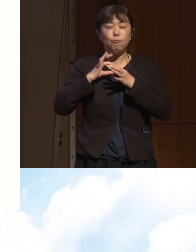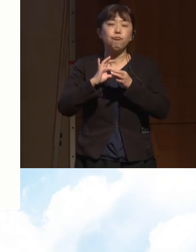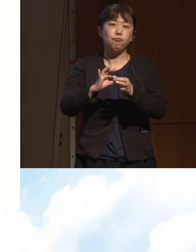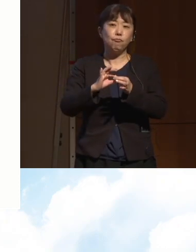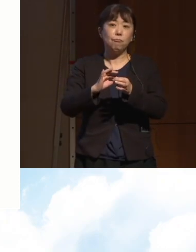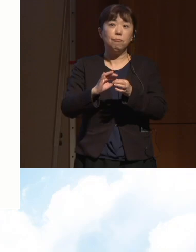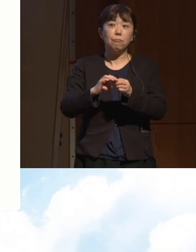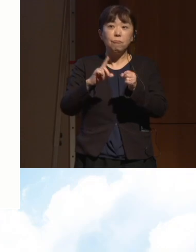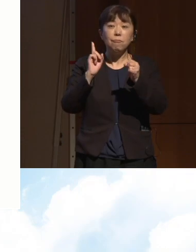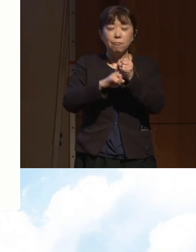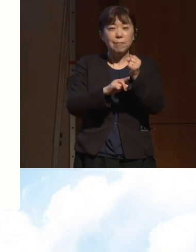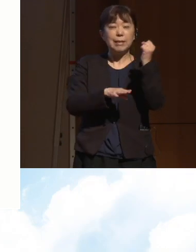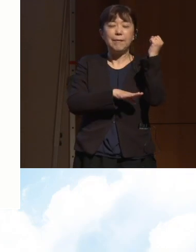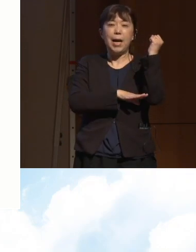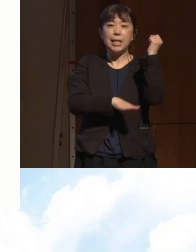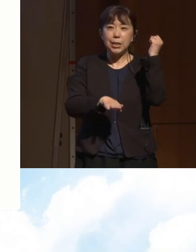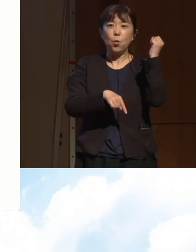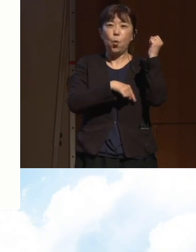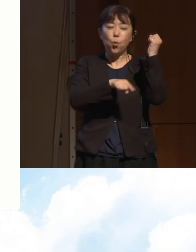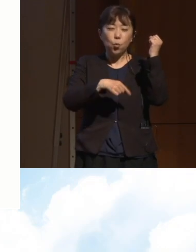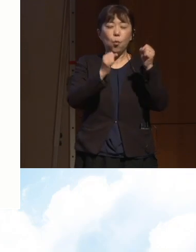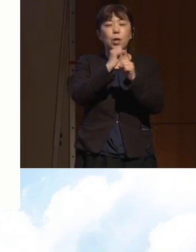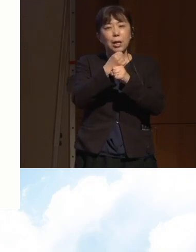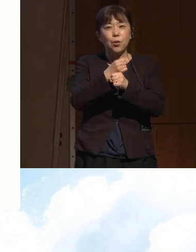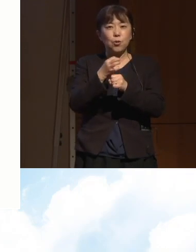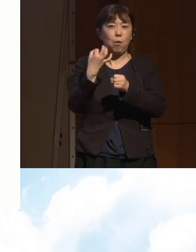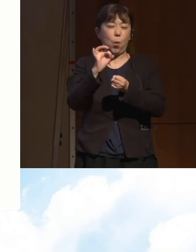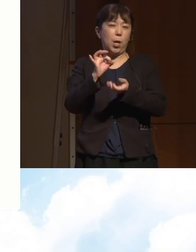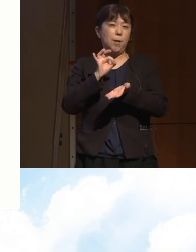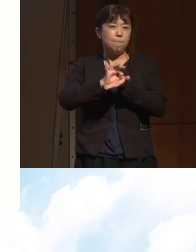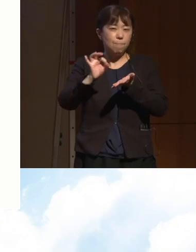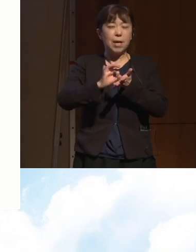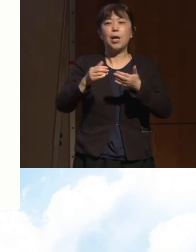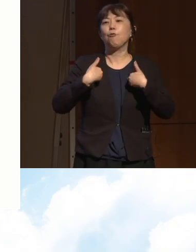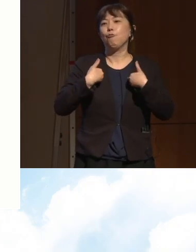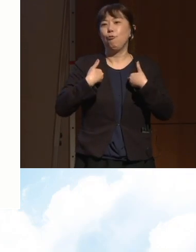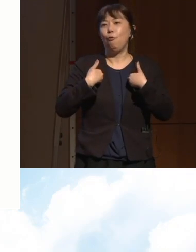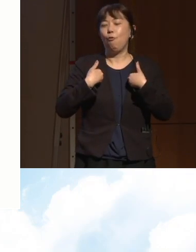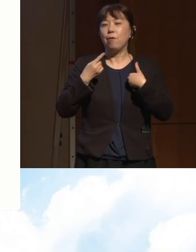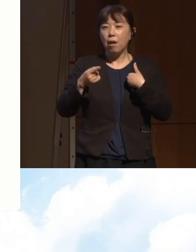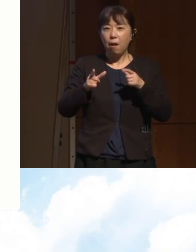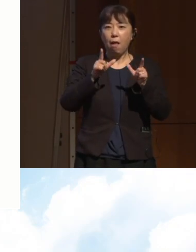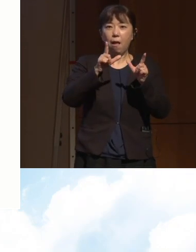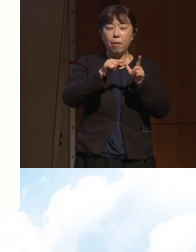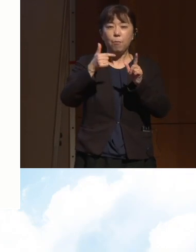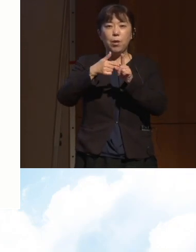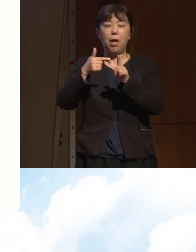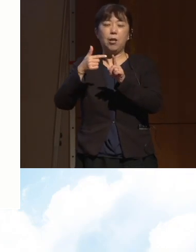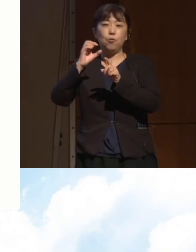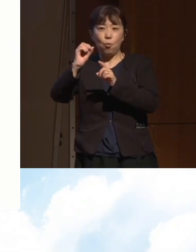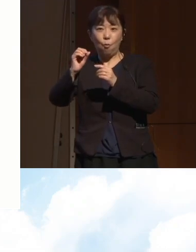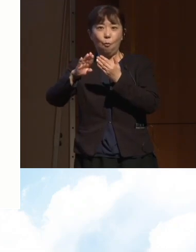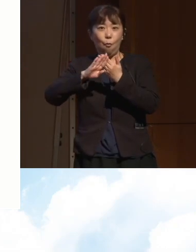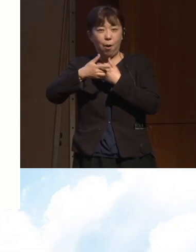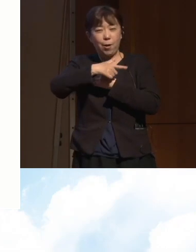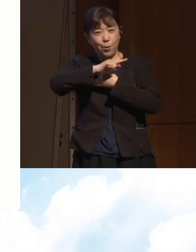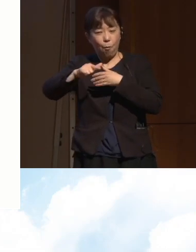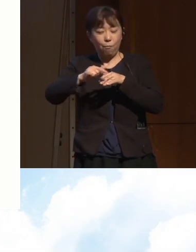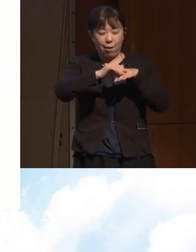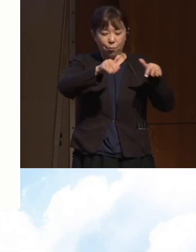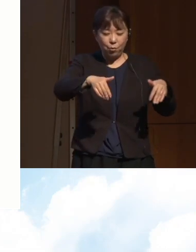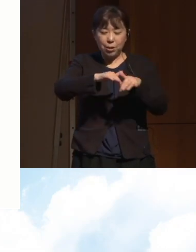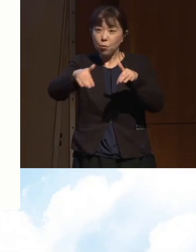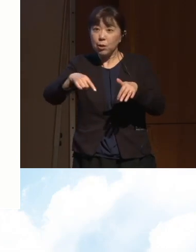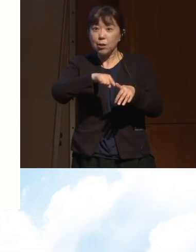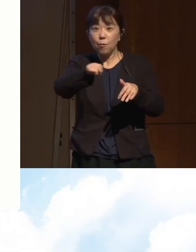AMED and SCARTA and CEPI and WHO and all of the other organizations that are moving us along in these